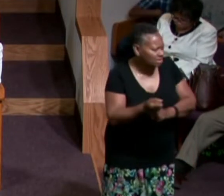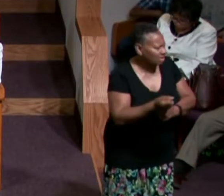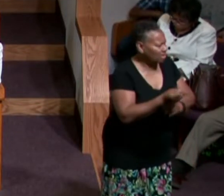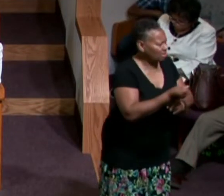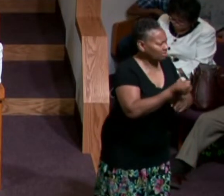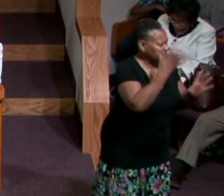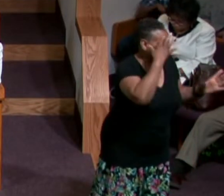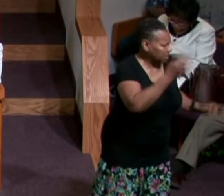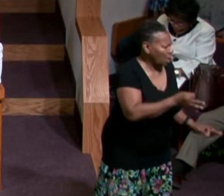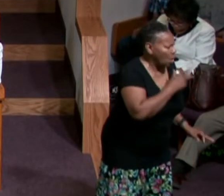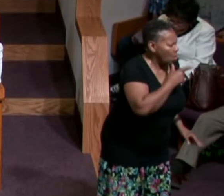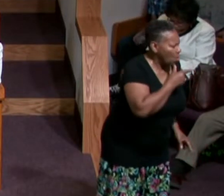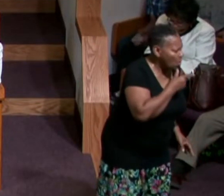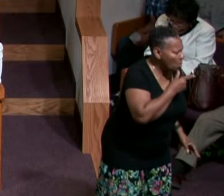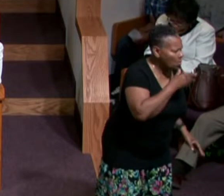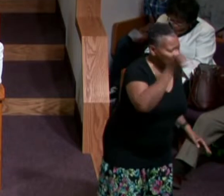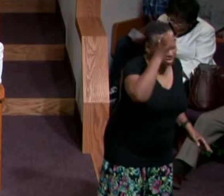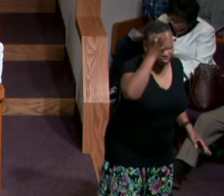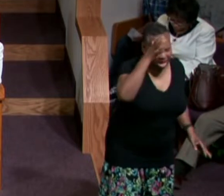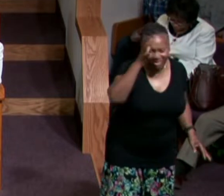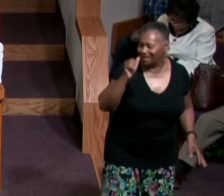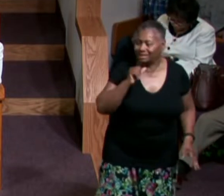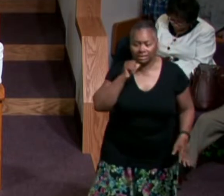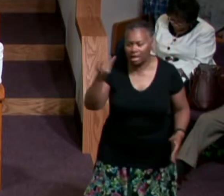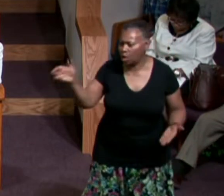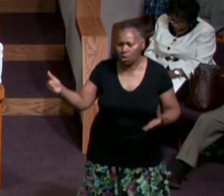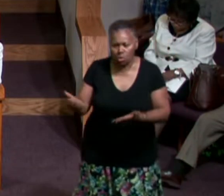paternity of children, nor is this a brand new issue.